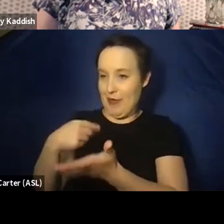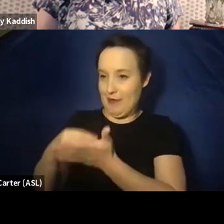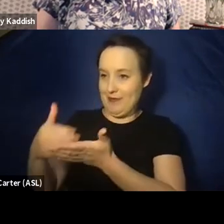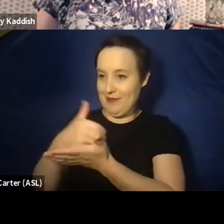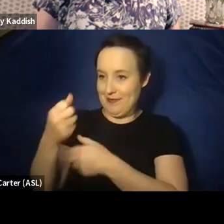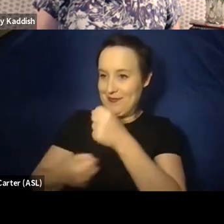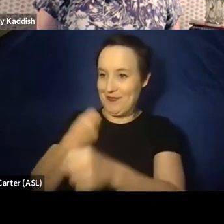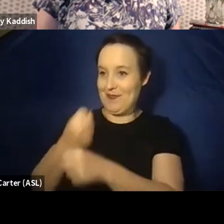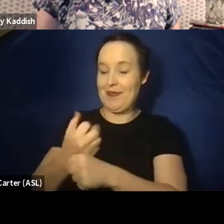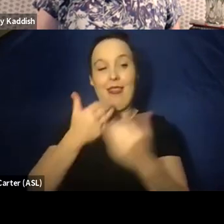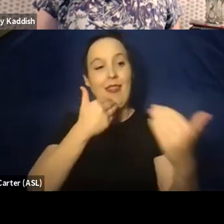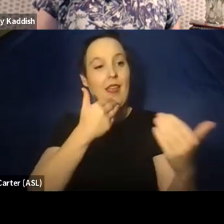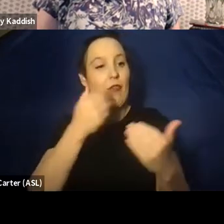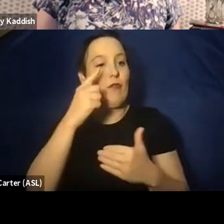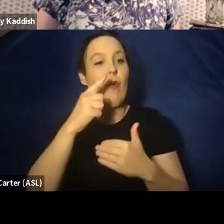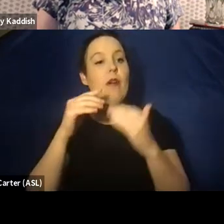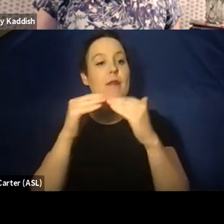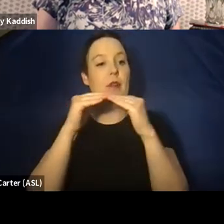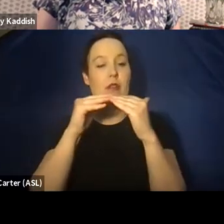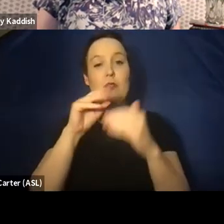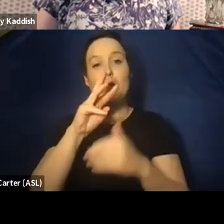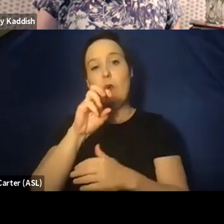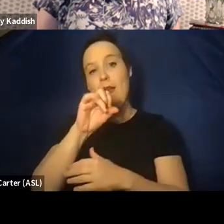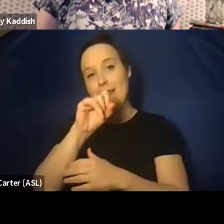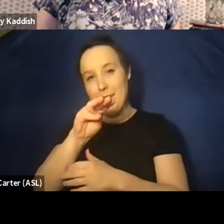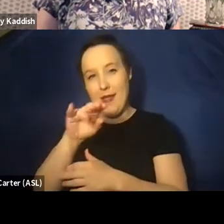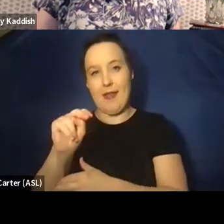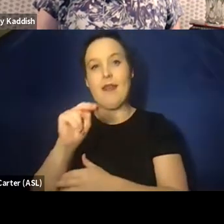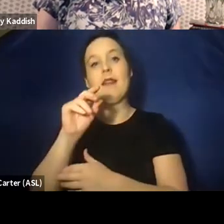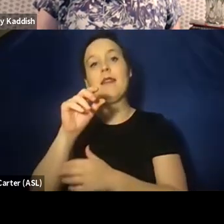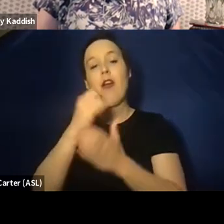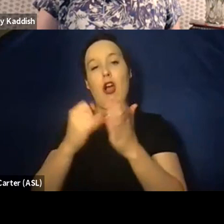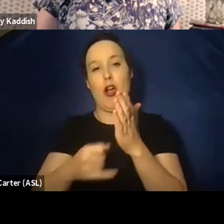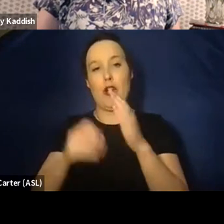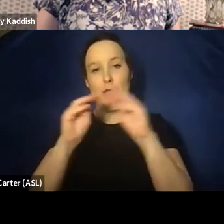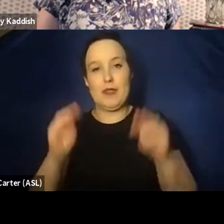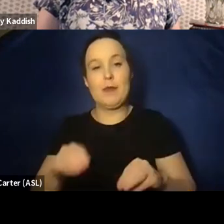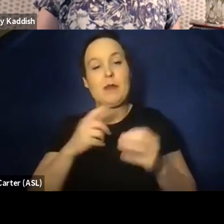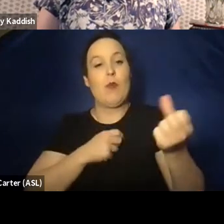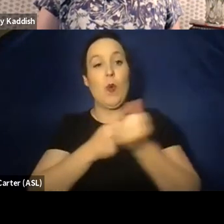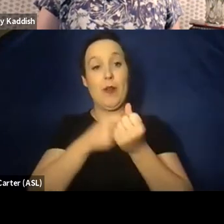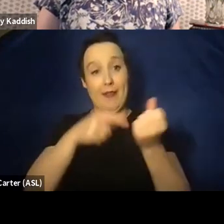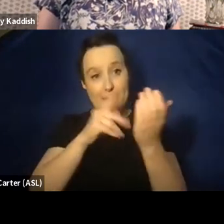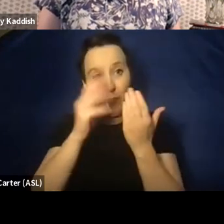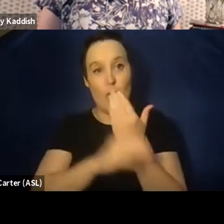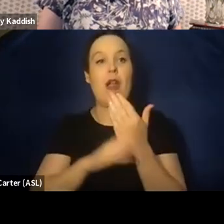at the Weisman Art Museum for supporting this program and supporting the program for creative collaboration